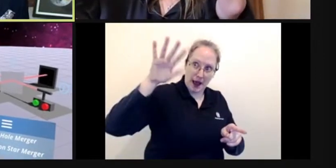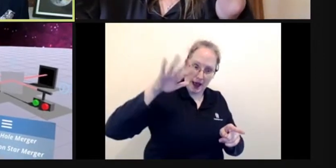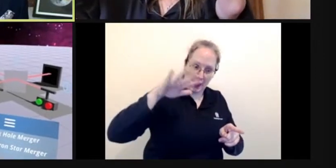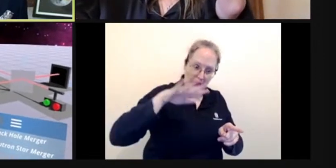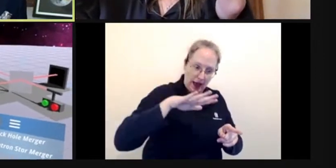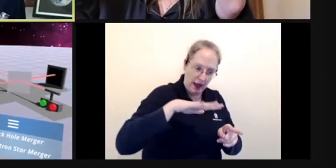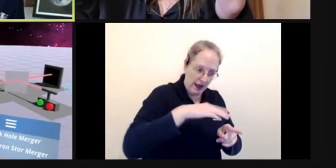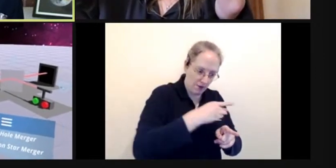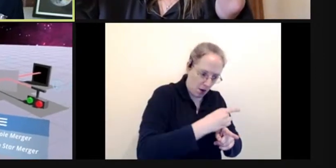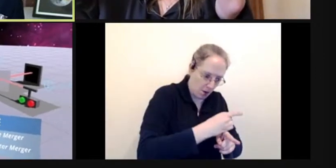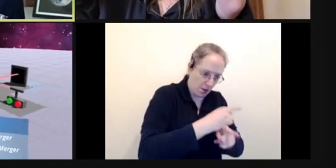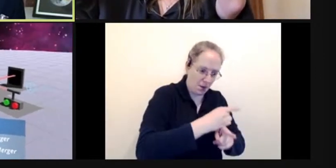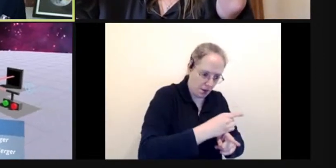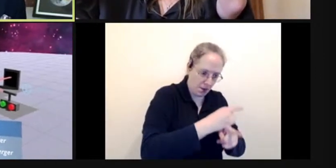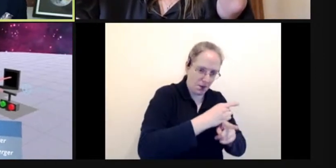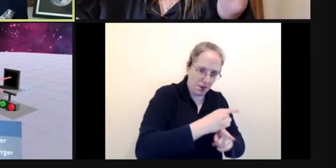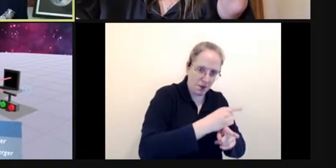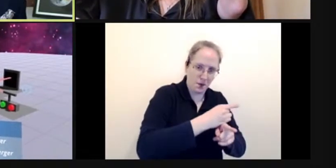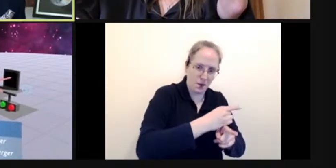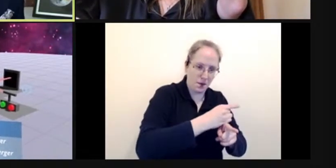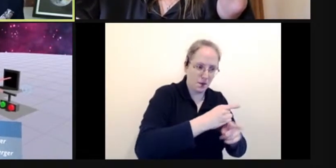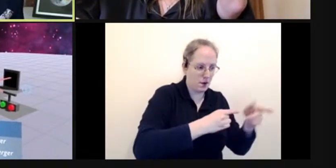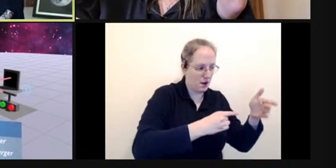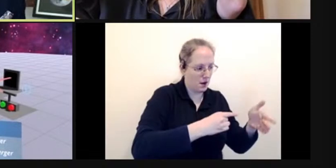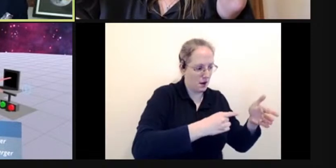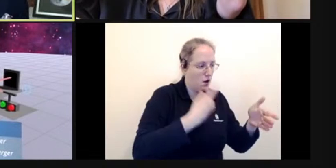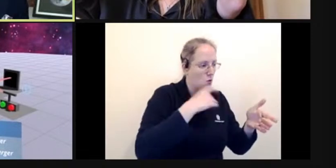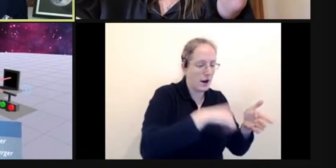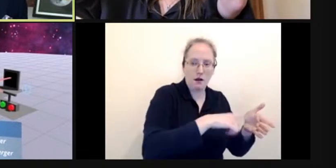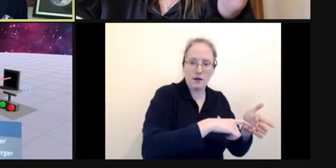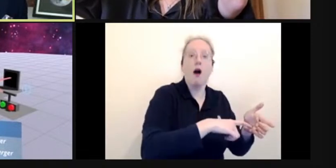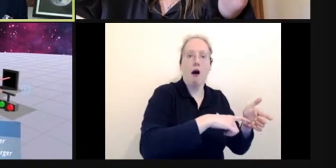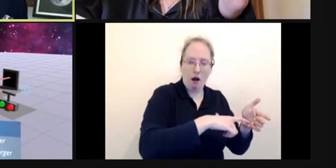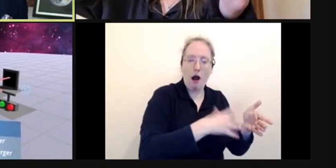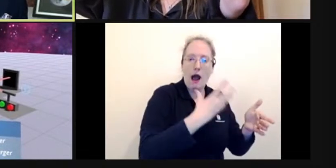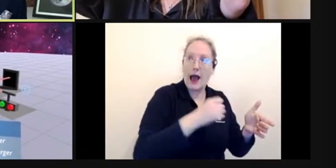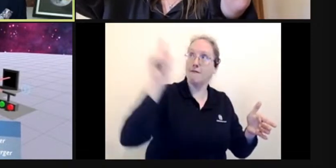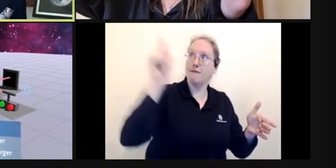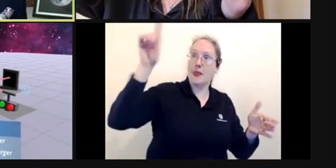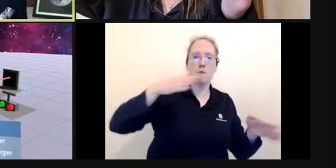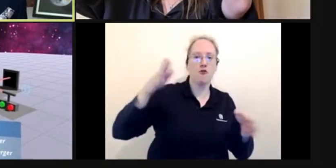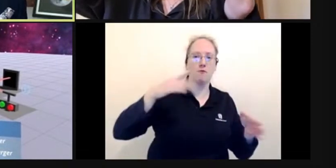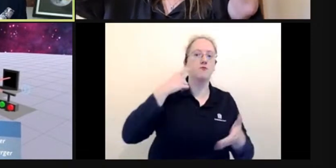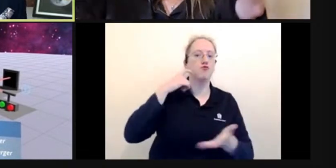together and formed one bigger black hole. This is a